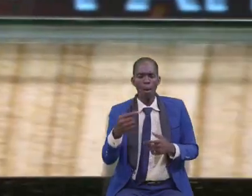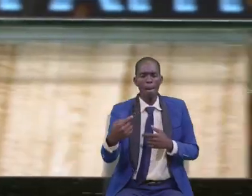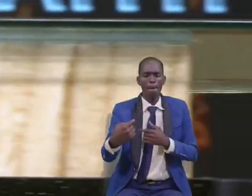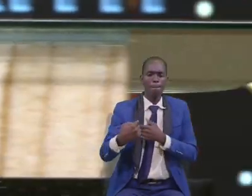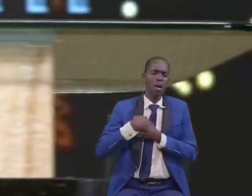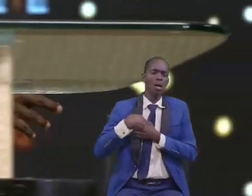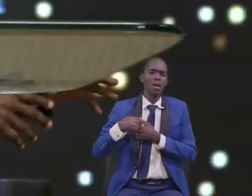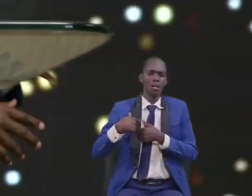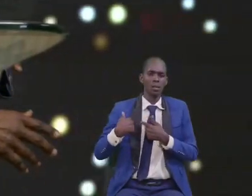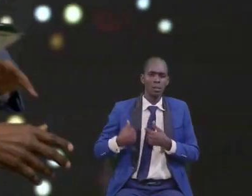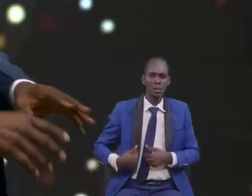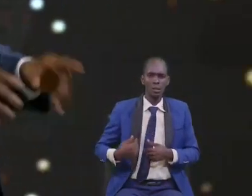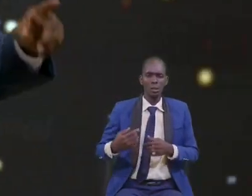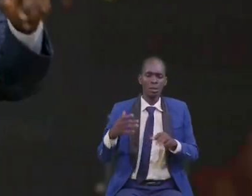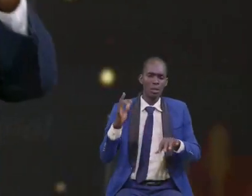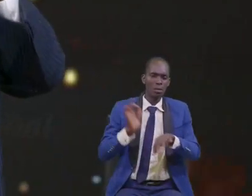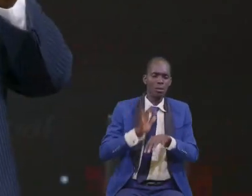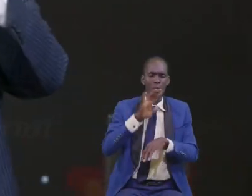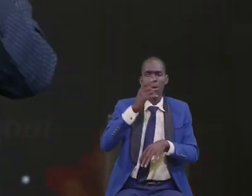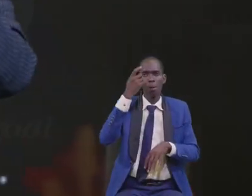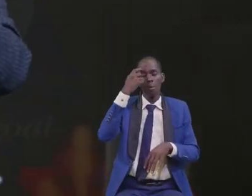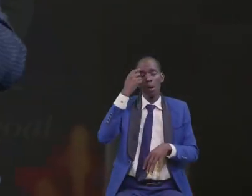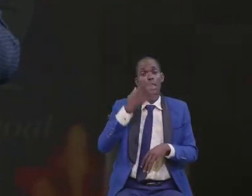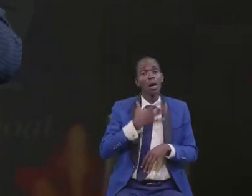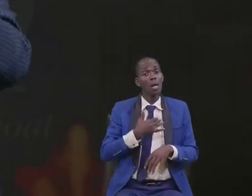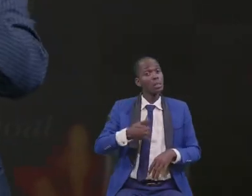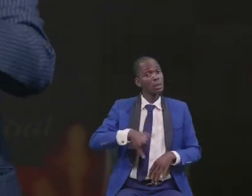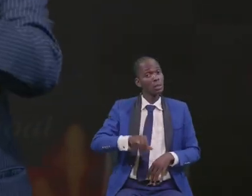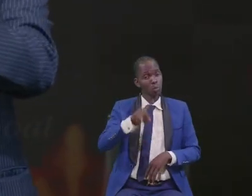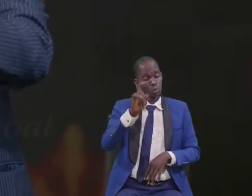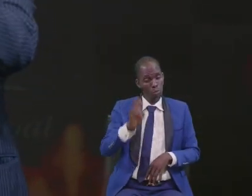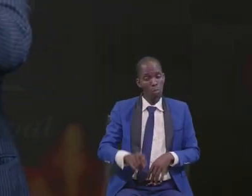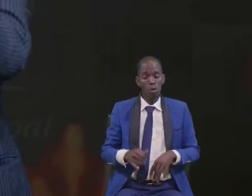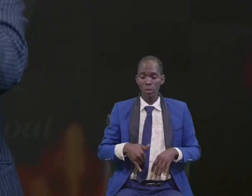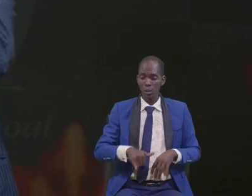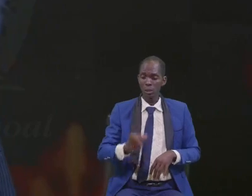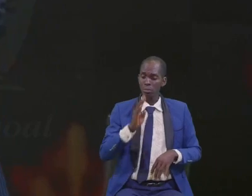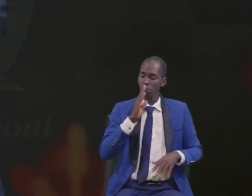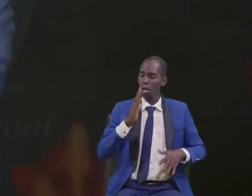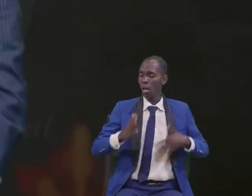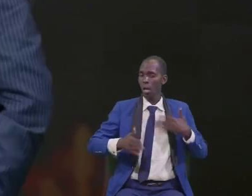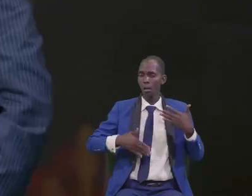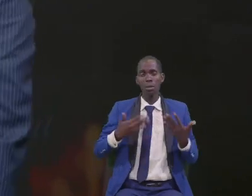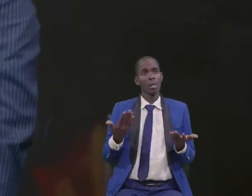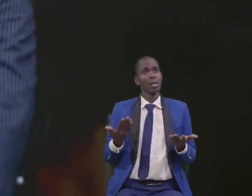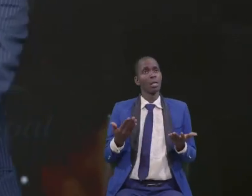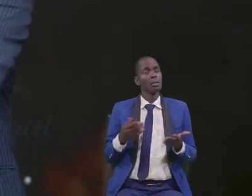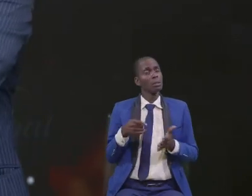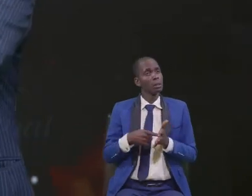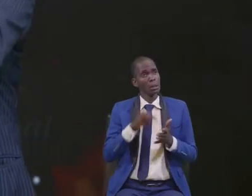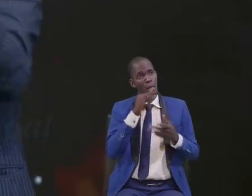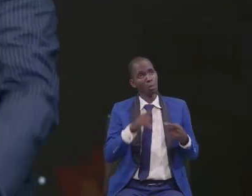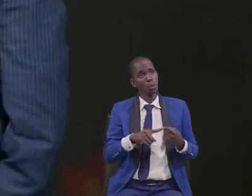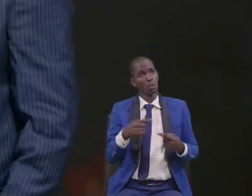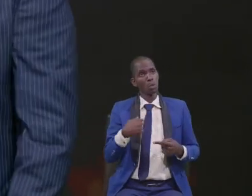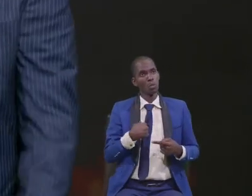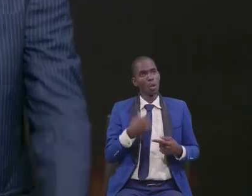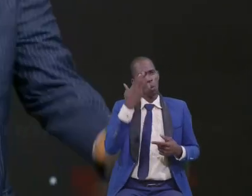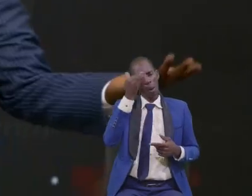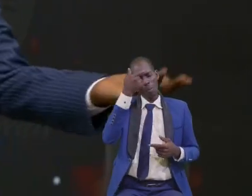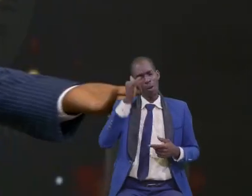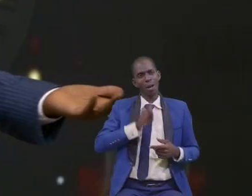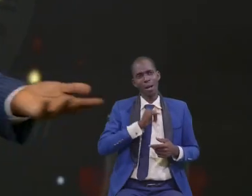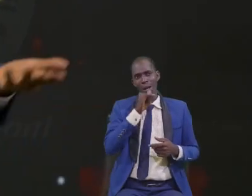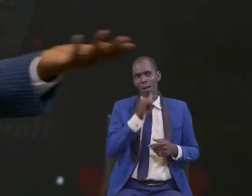to your mind. And yet you need to rejoice to say, this is happening to me because I'm a brother in